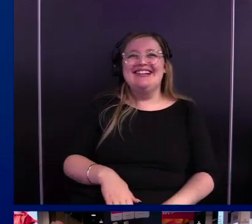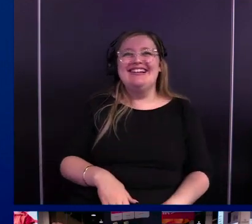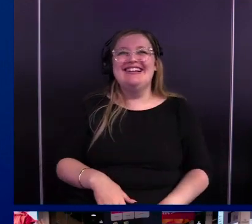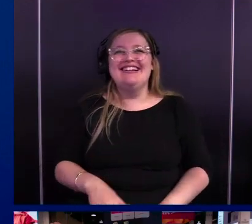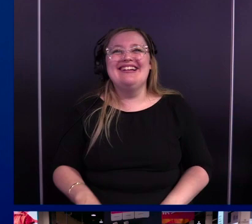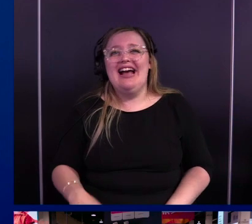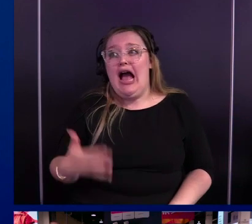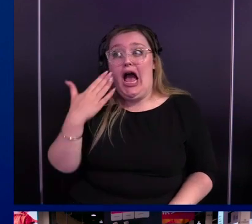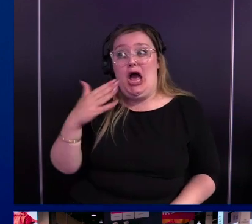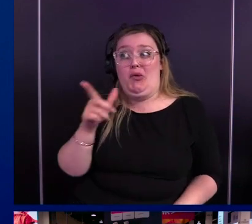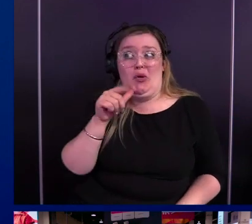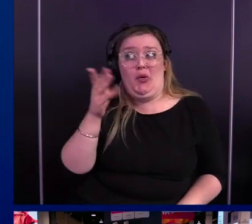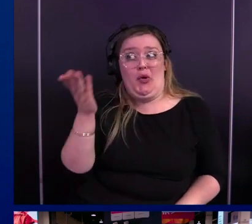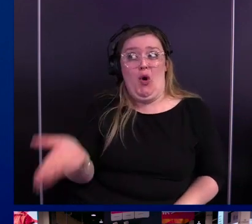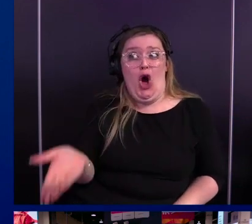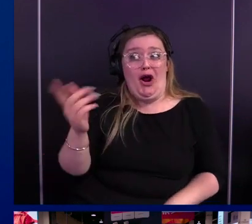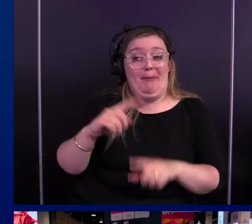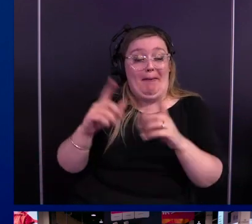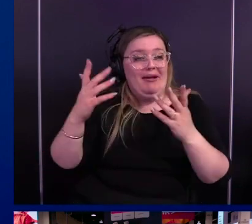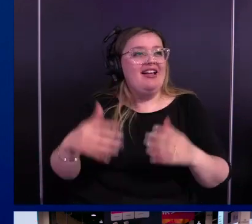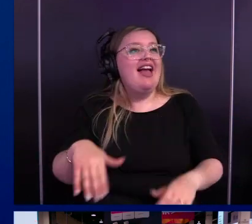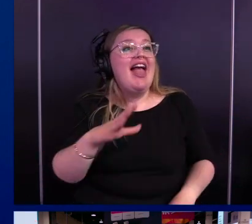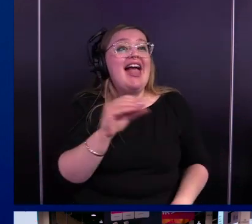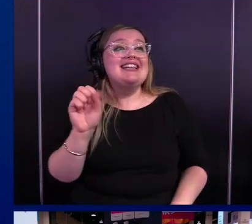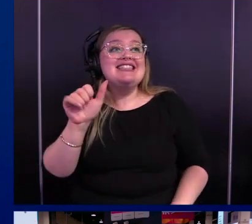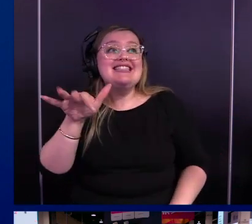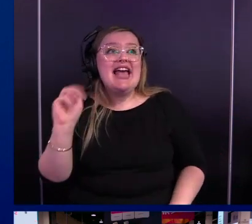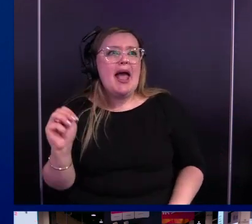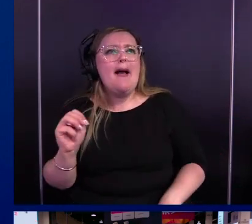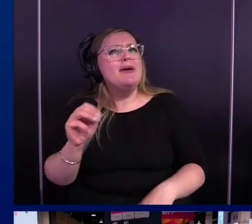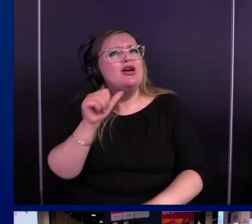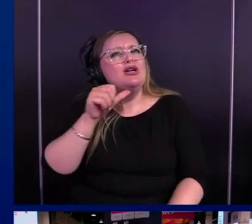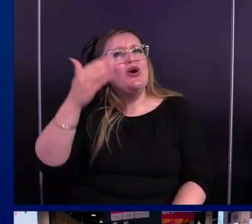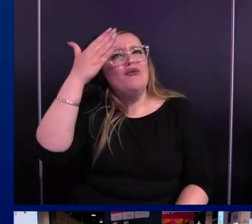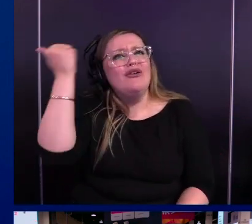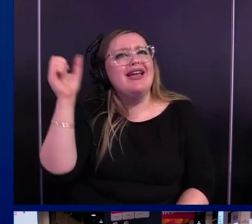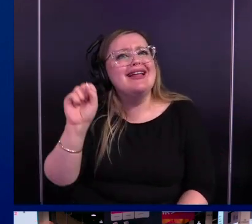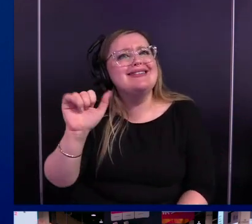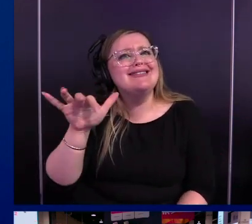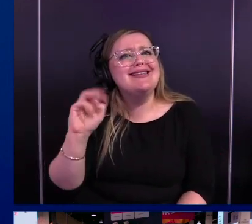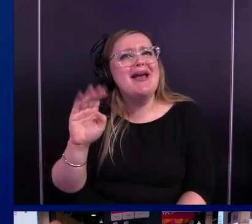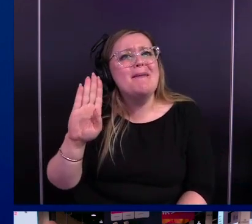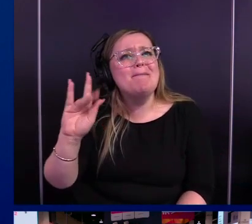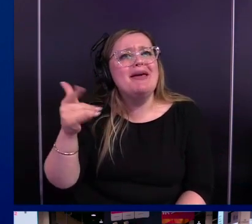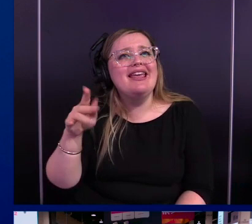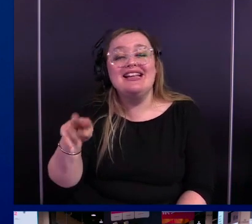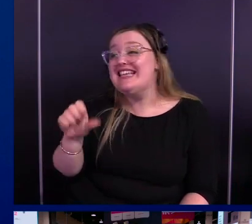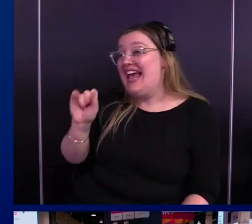Hi. I don't know who that is. And then we got Sam. Sam Biggs. Don't forget Sam. Or shout maybe Sam I should out. Just in case. Hi, Mom.